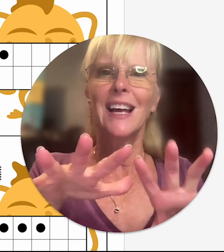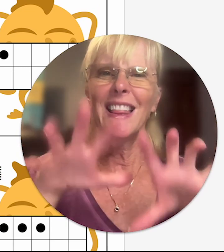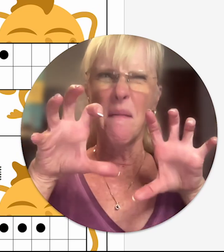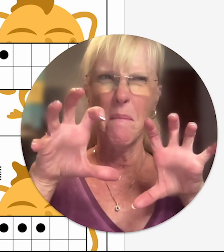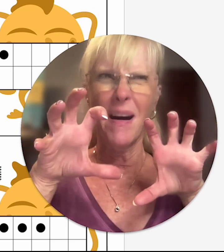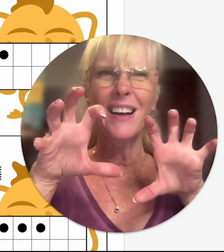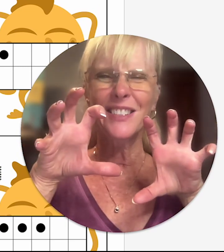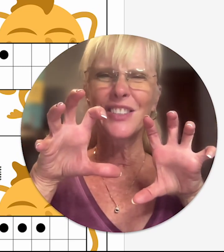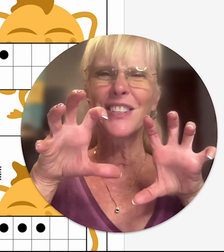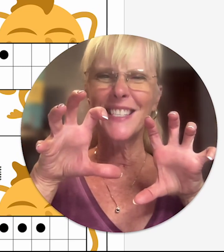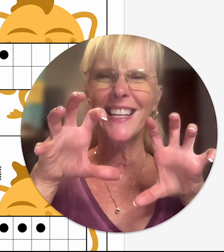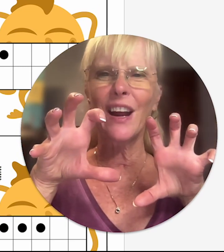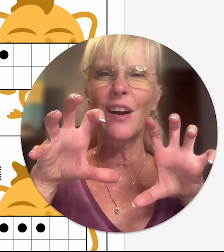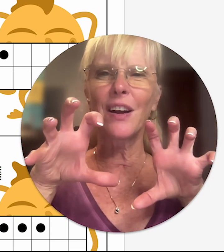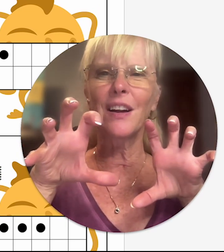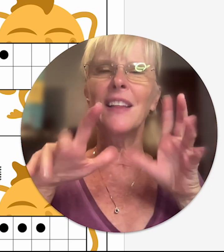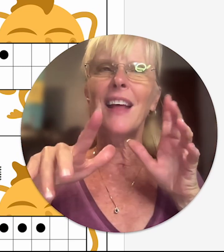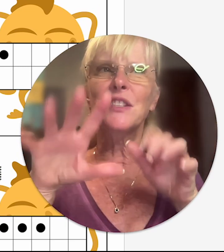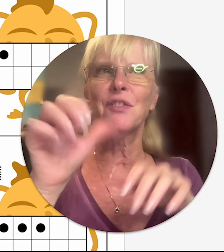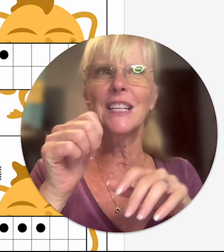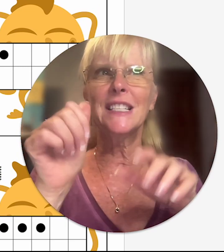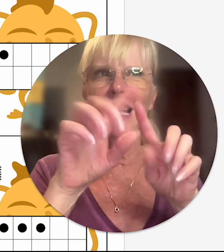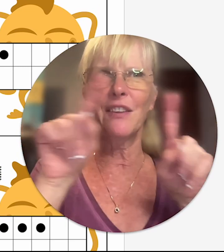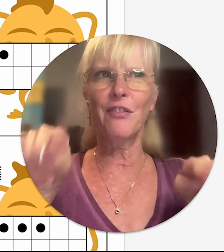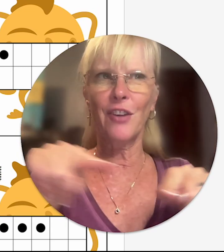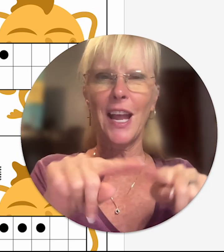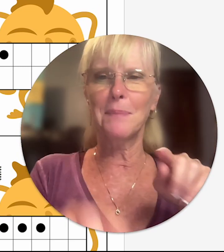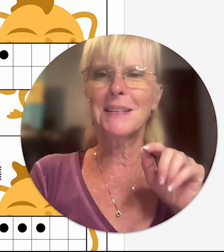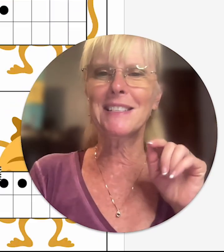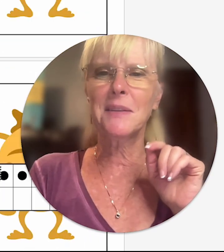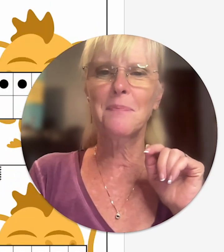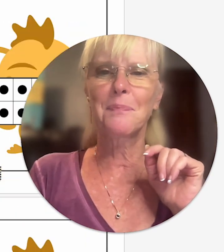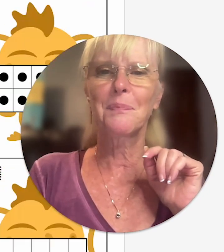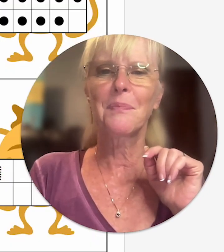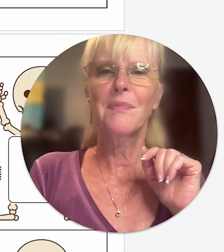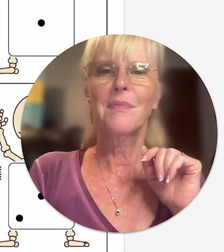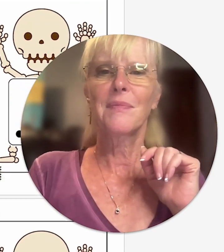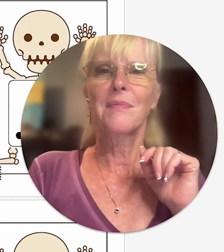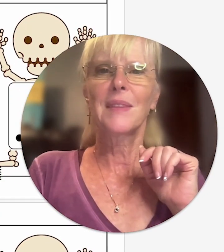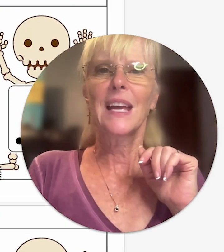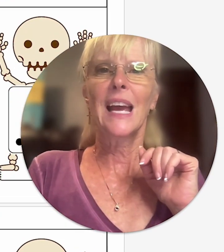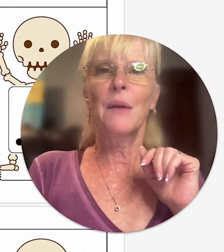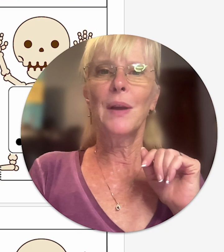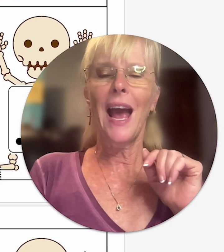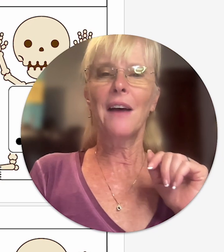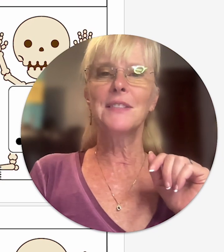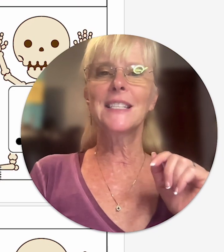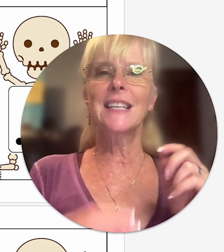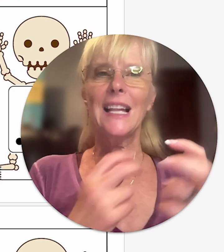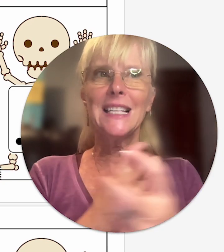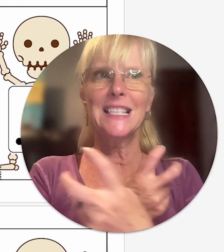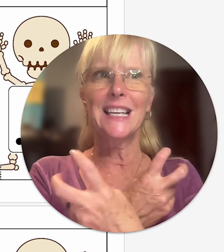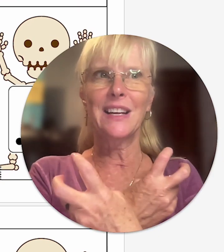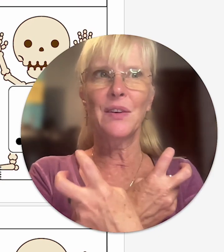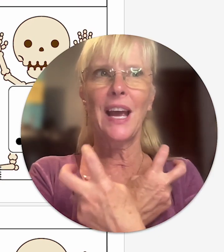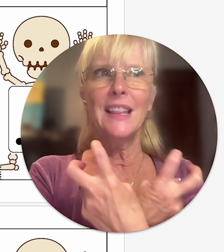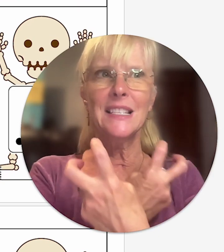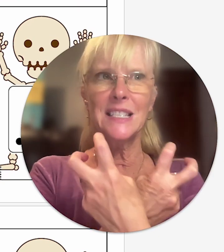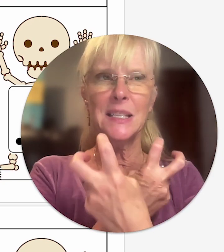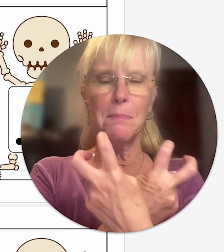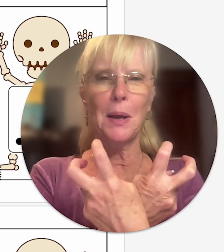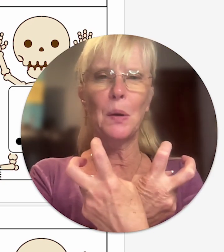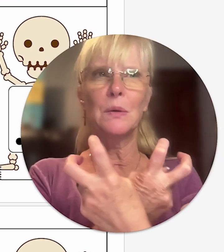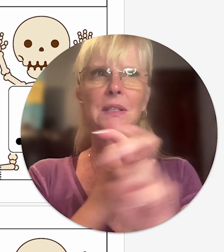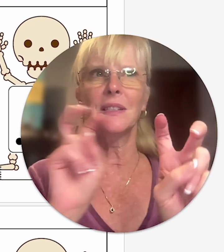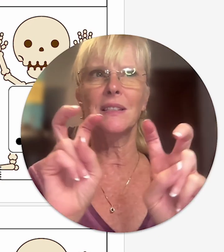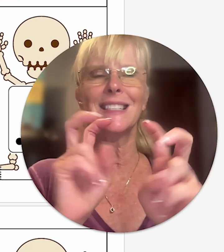monster. The monster is there, and that's for the 10 frames. And we have skeleton. Okay, this